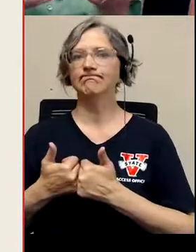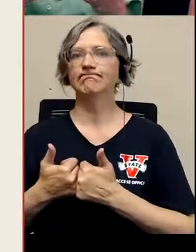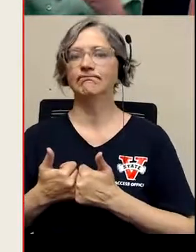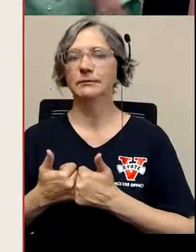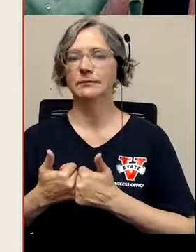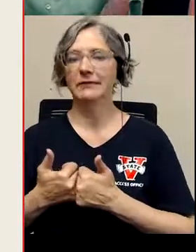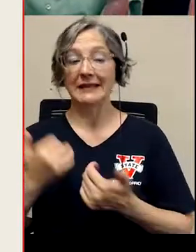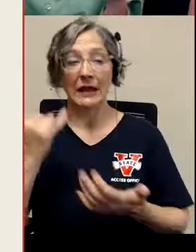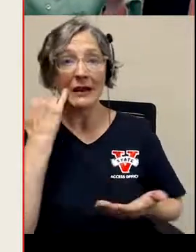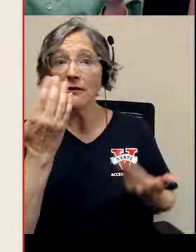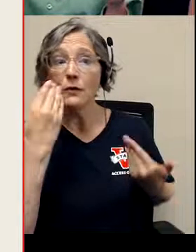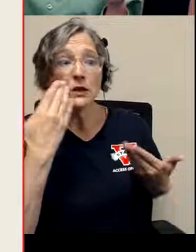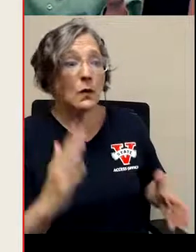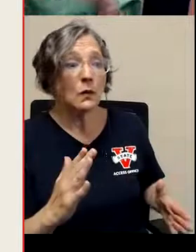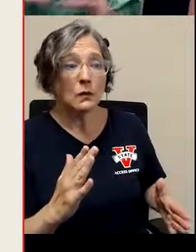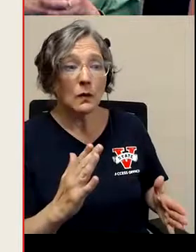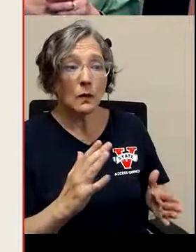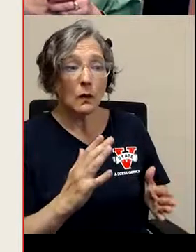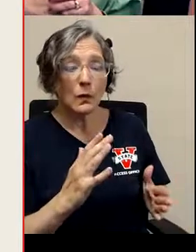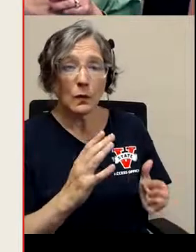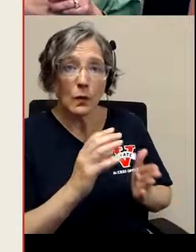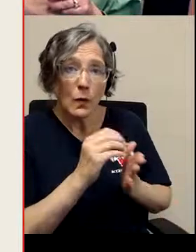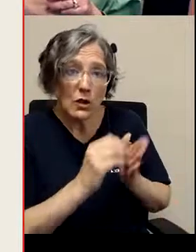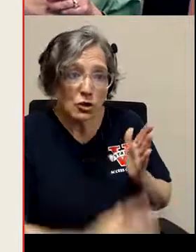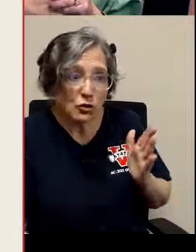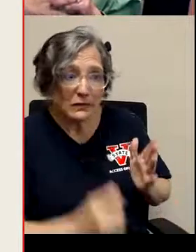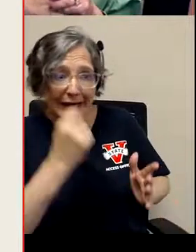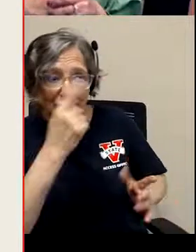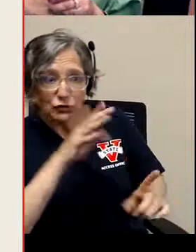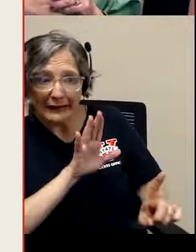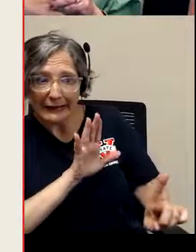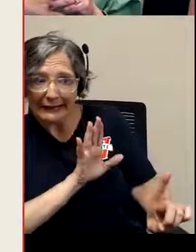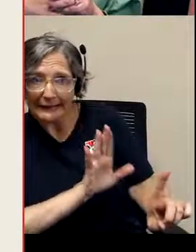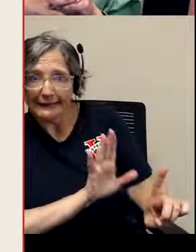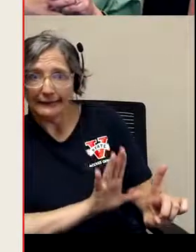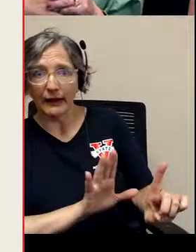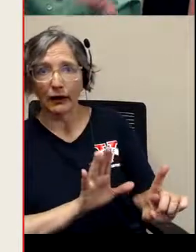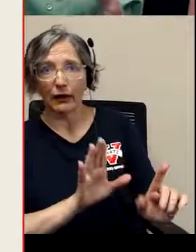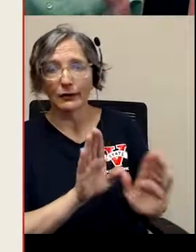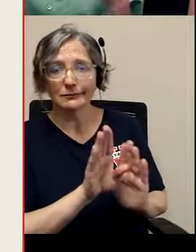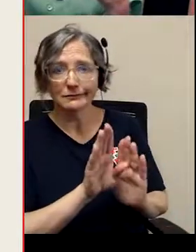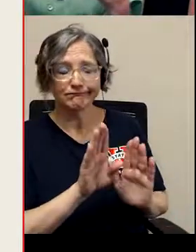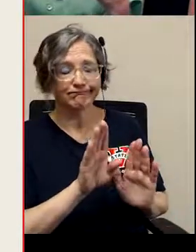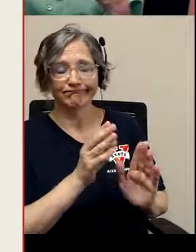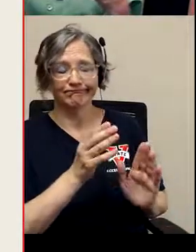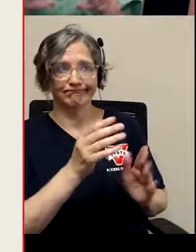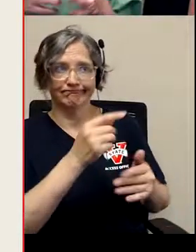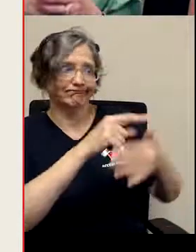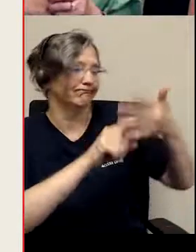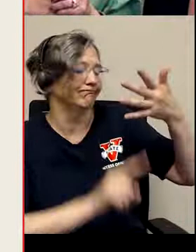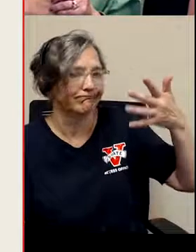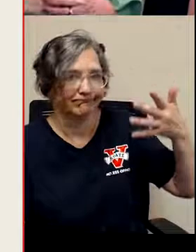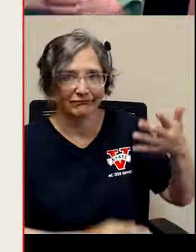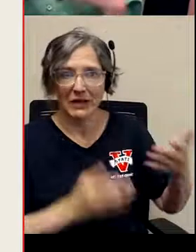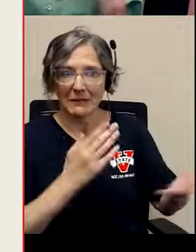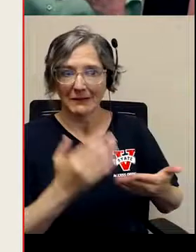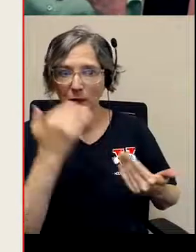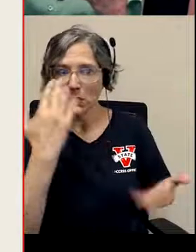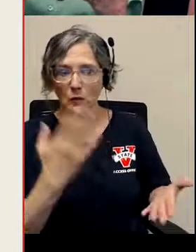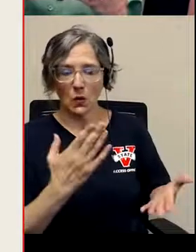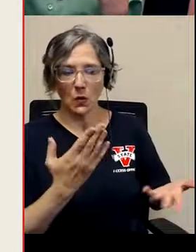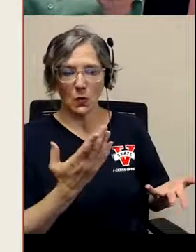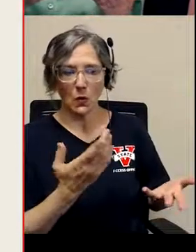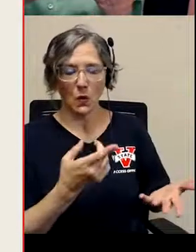of our students and what sort of makes them tick, or what could be considered as a blocking agent to their ability to